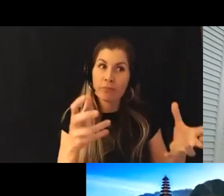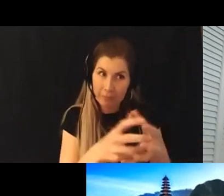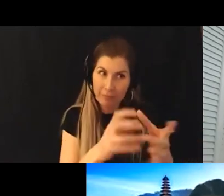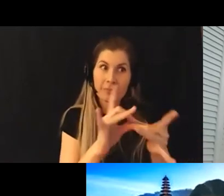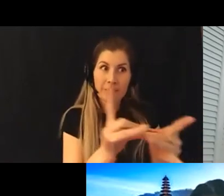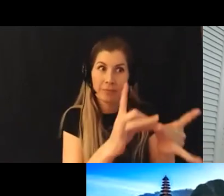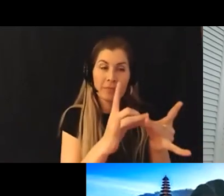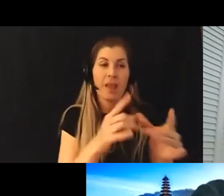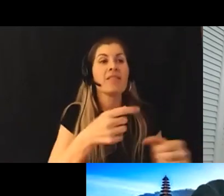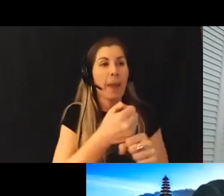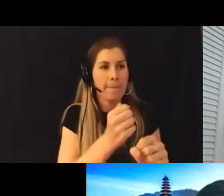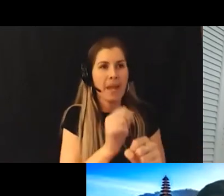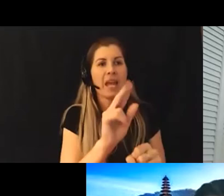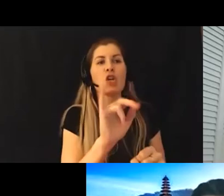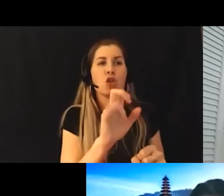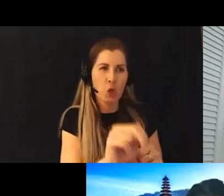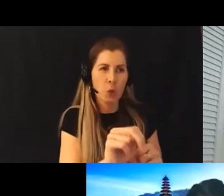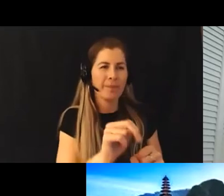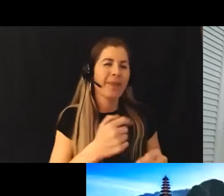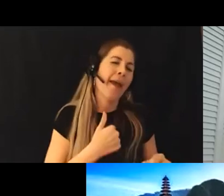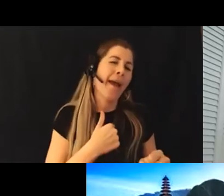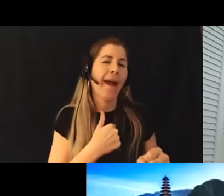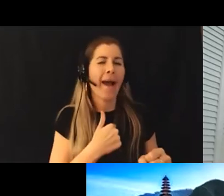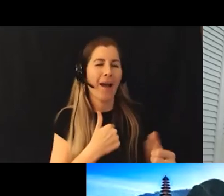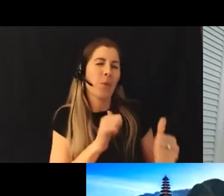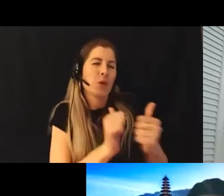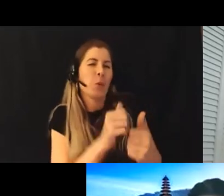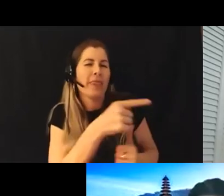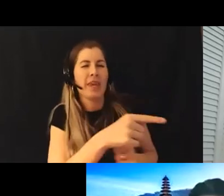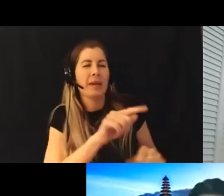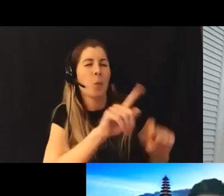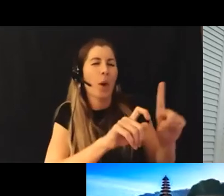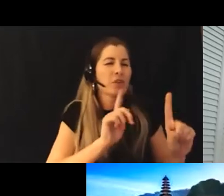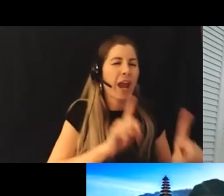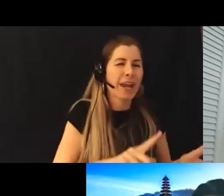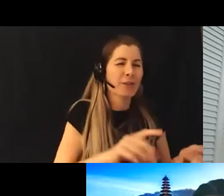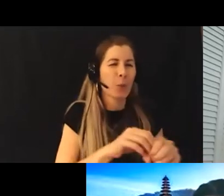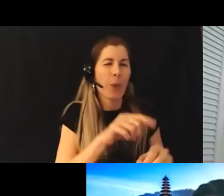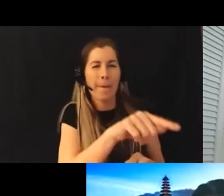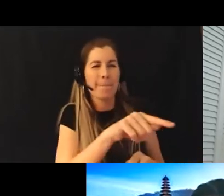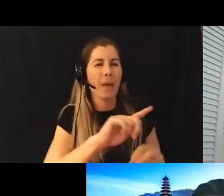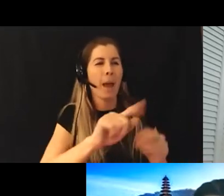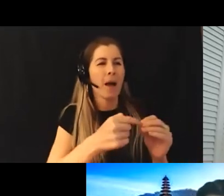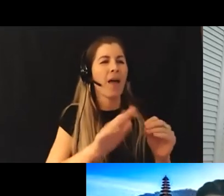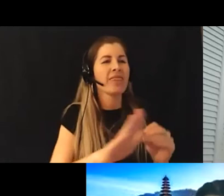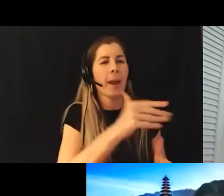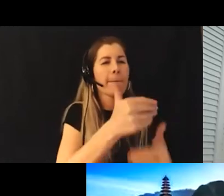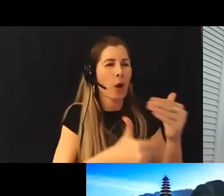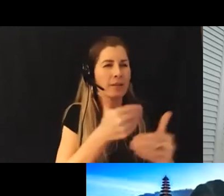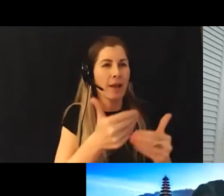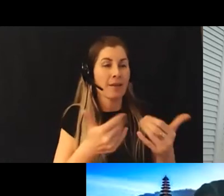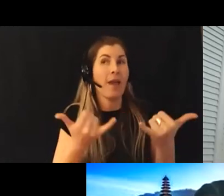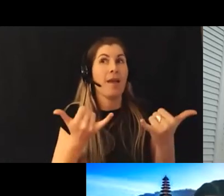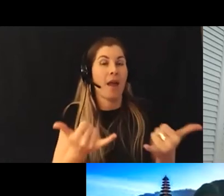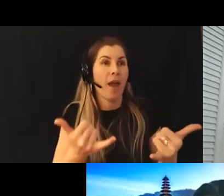have created their union, their model. I did a whole Q&A within our blog that just came out yesterday with them about their process. And now there's a couple